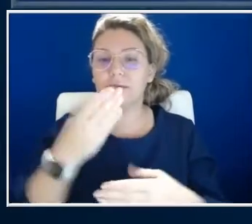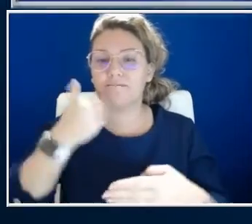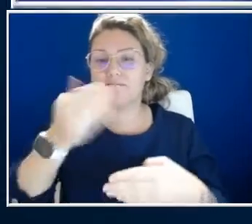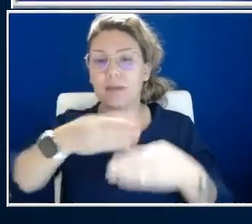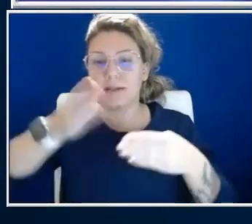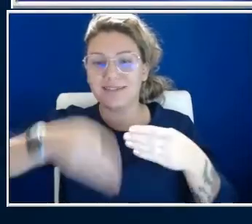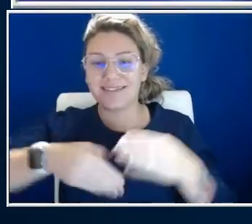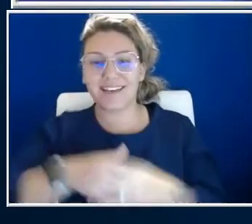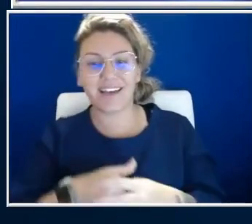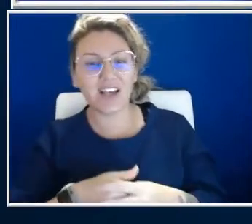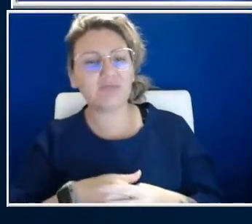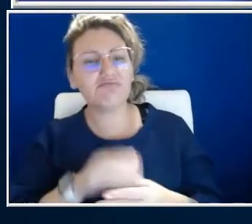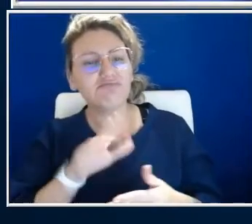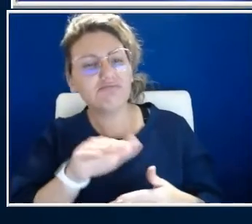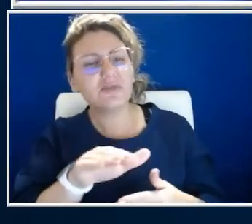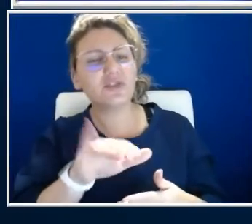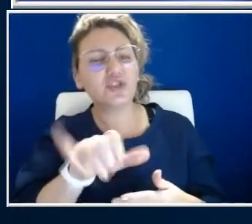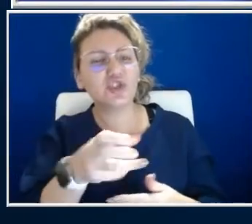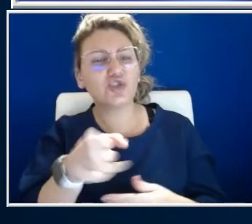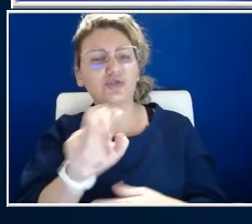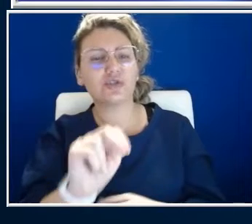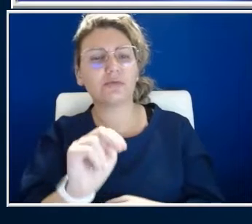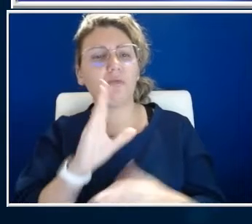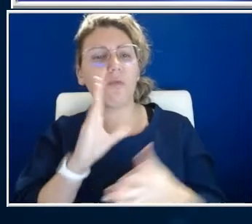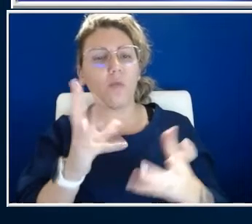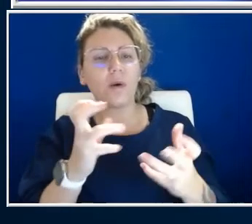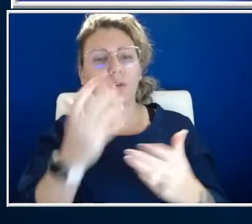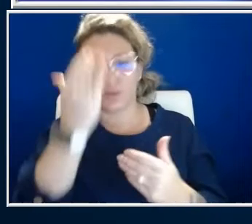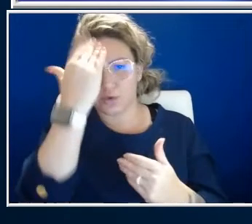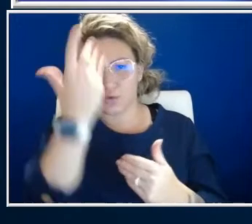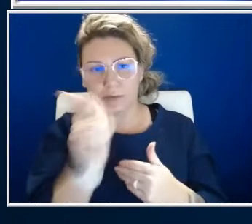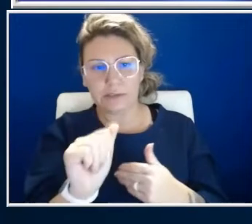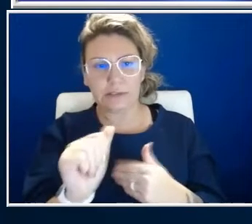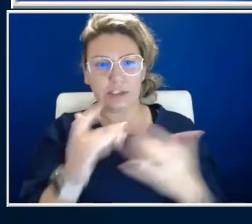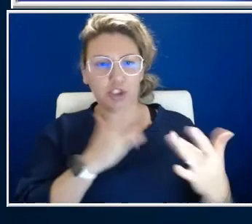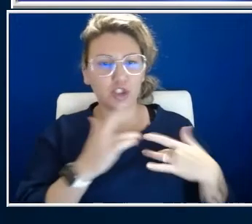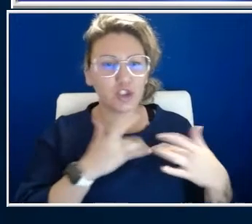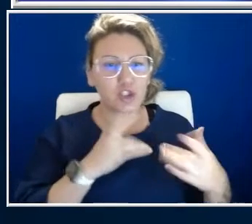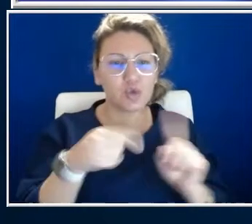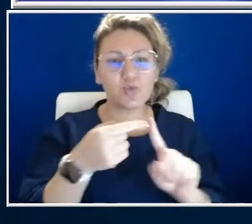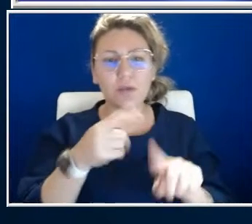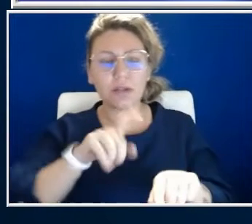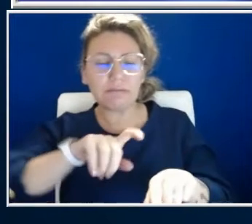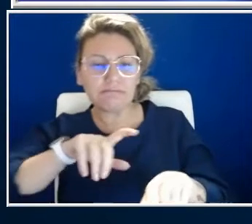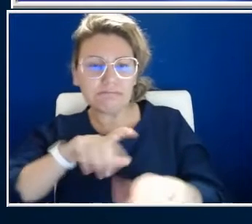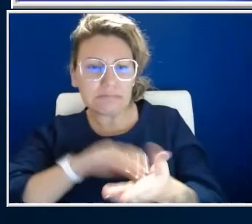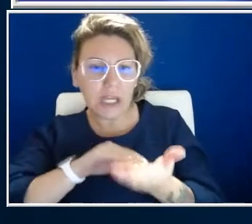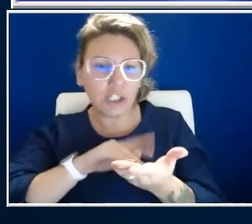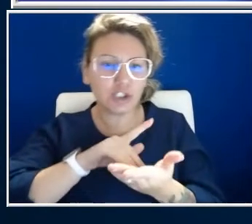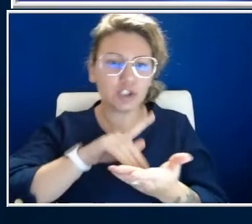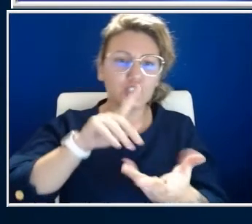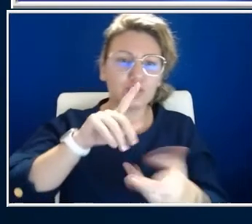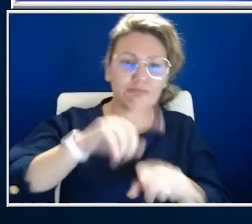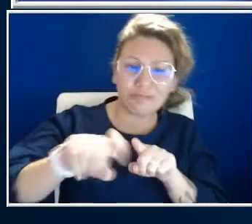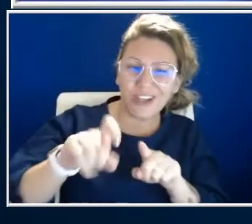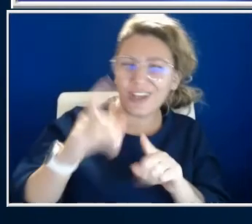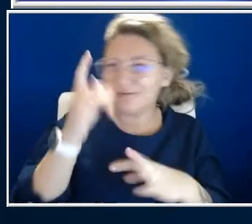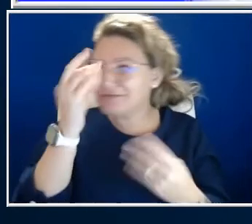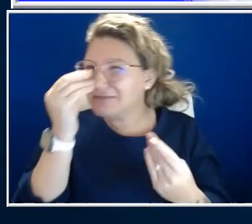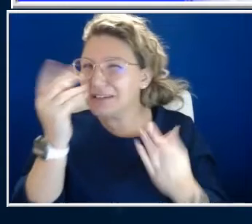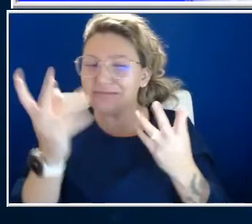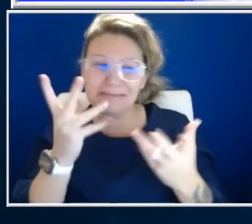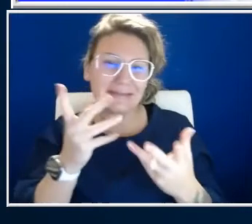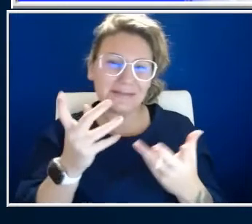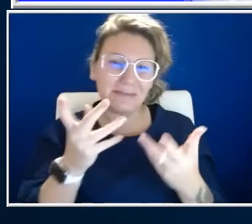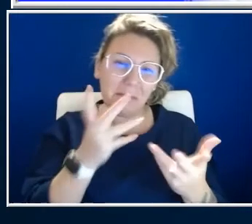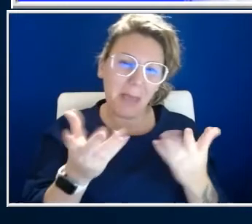Jim wants to know, did you have any concerns when Dr. Holzberlein called? Was there just anything that went through your head that thought, this might be an